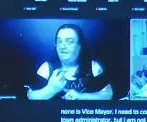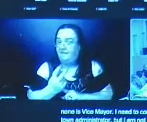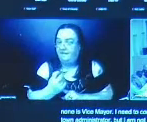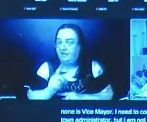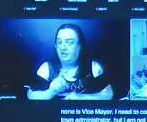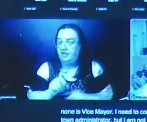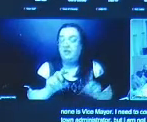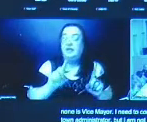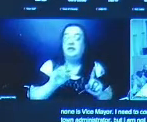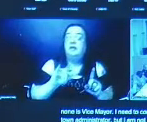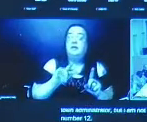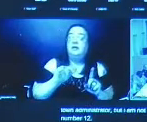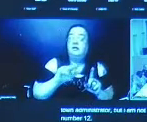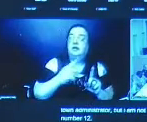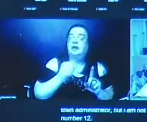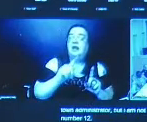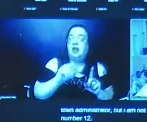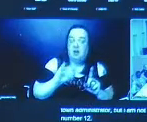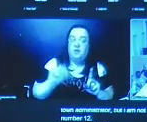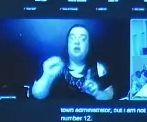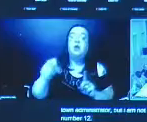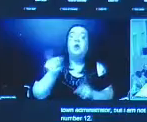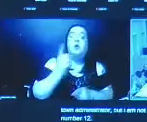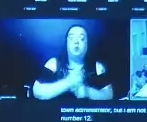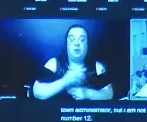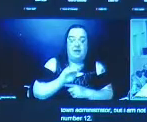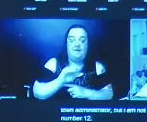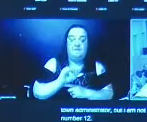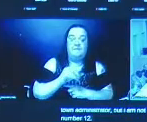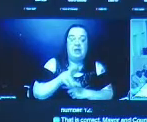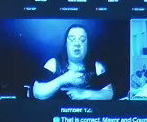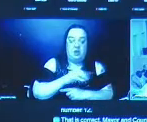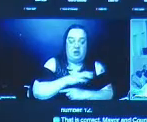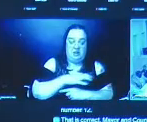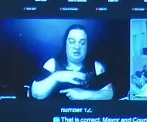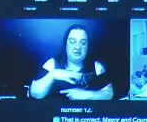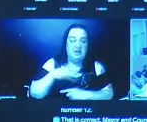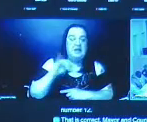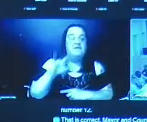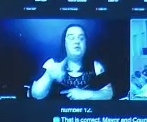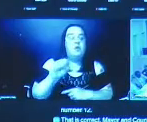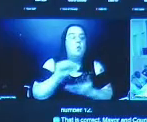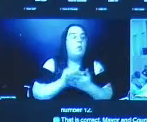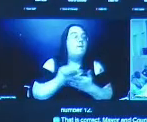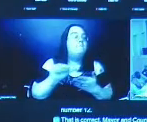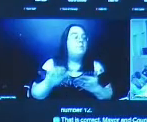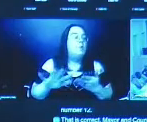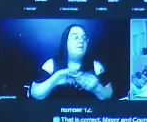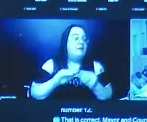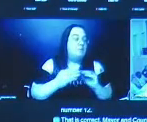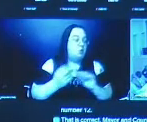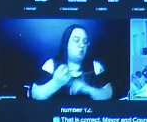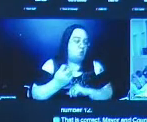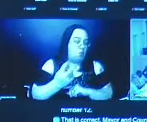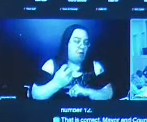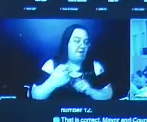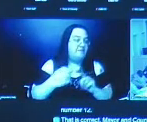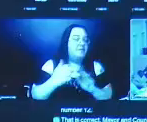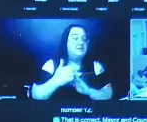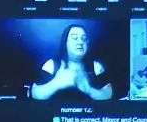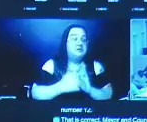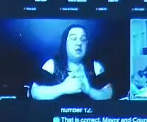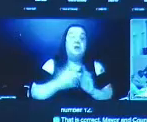That is correct, Mayor and Council. If you can remove item number 12. Council, any